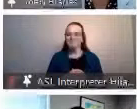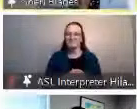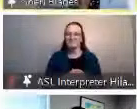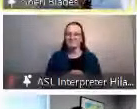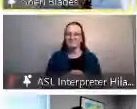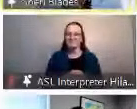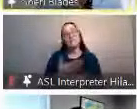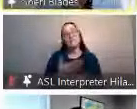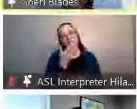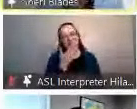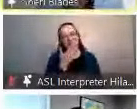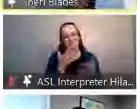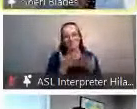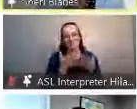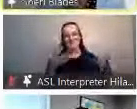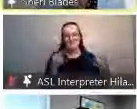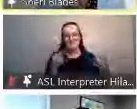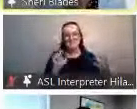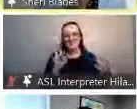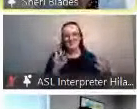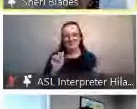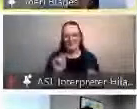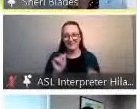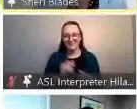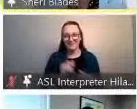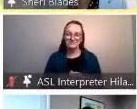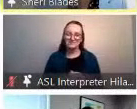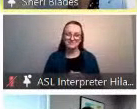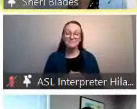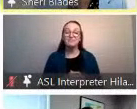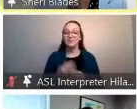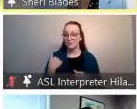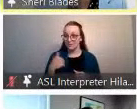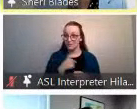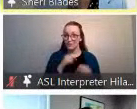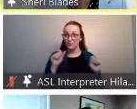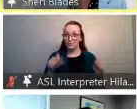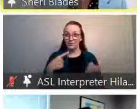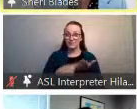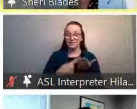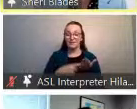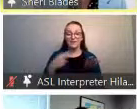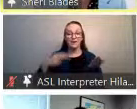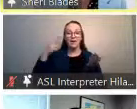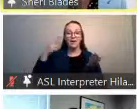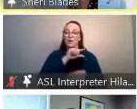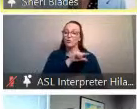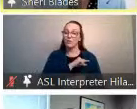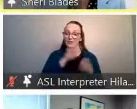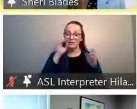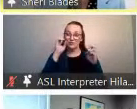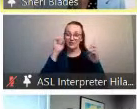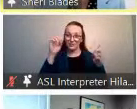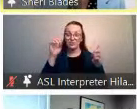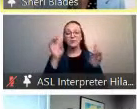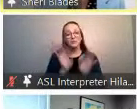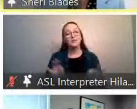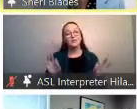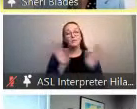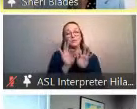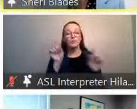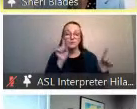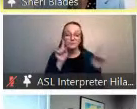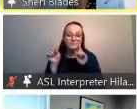Thank you so much, Nadia. So in order to talk about high quality education, it's important to hear what the